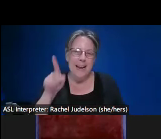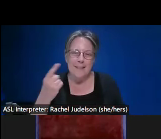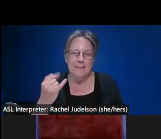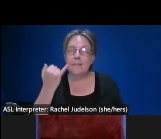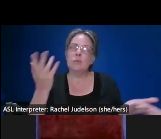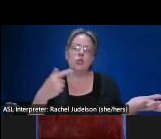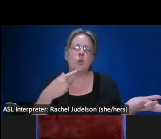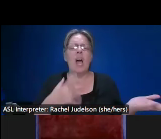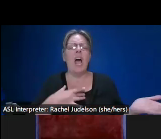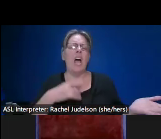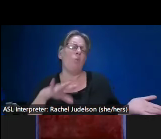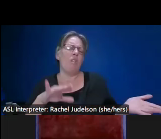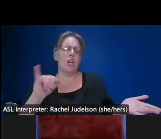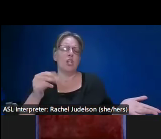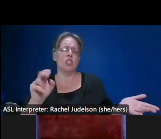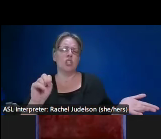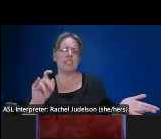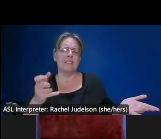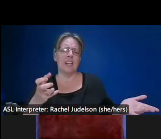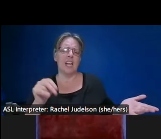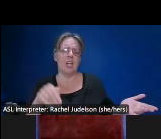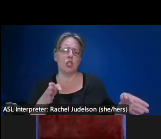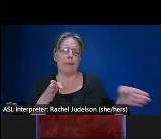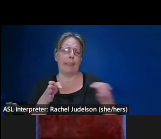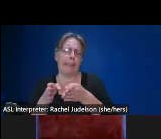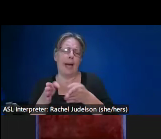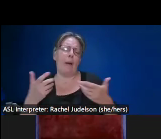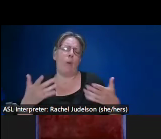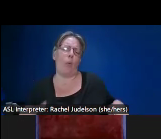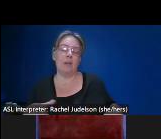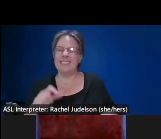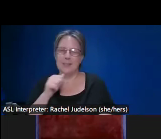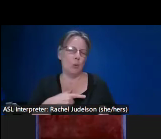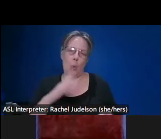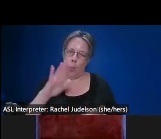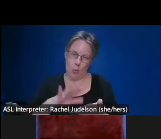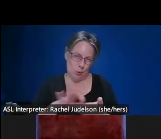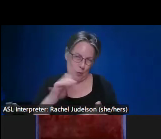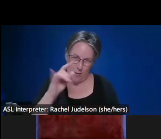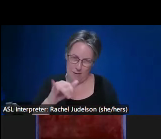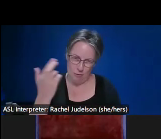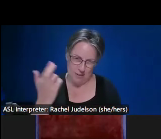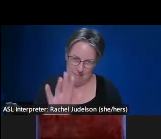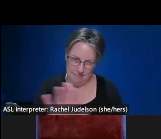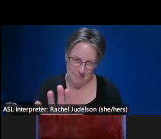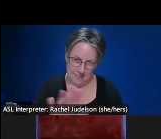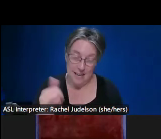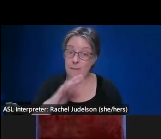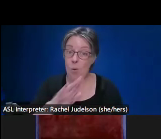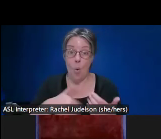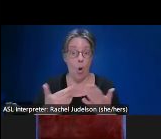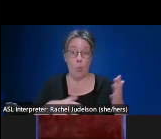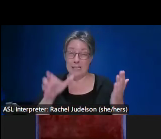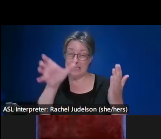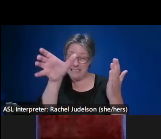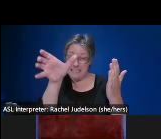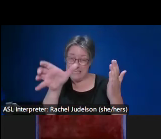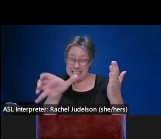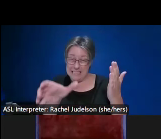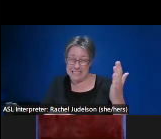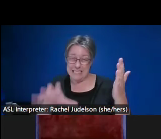don't like justification, don't score it poorly for that reason. If it's all one big paragraph, but you prefer it to be broken